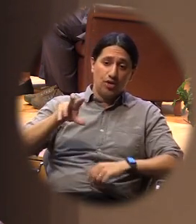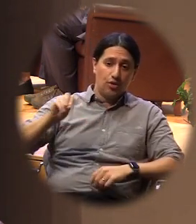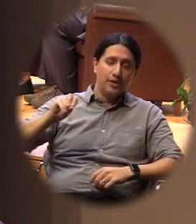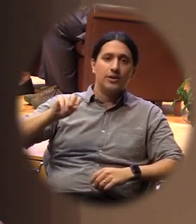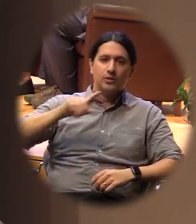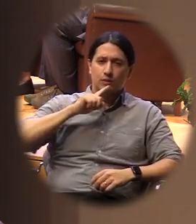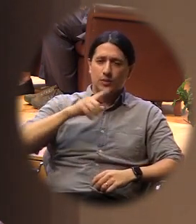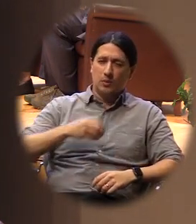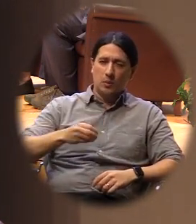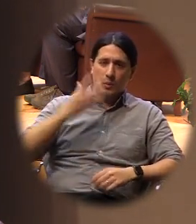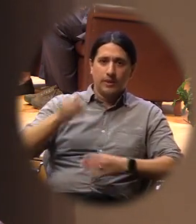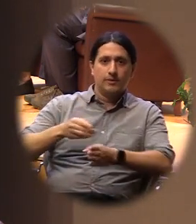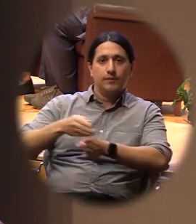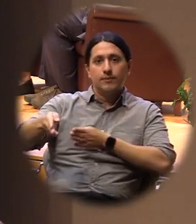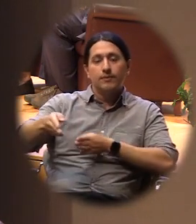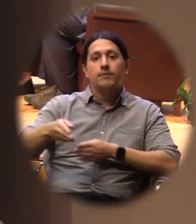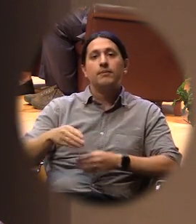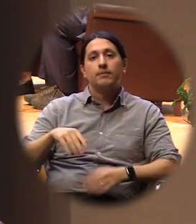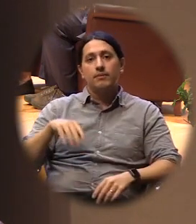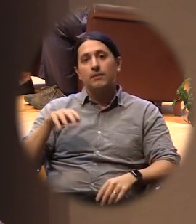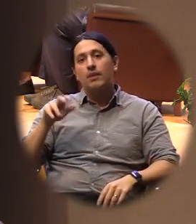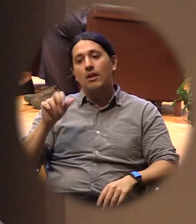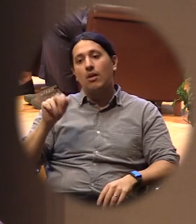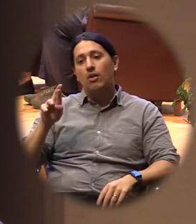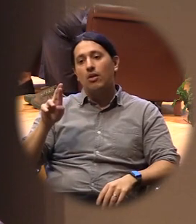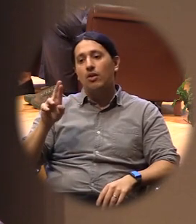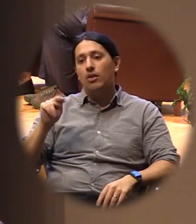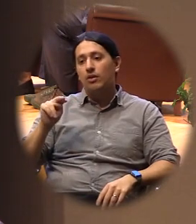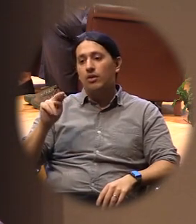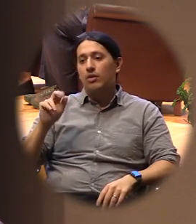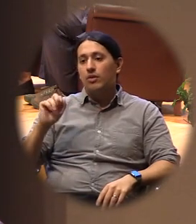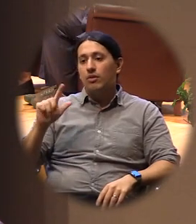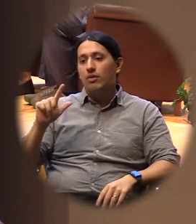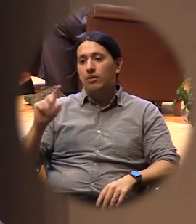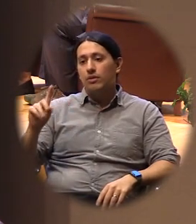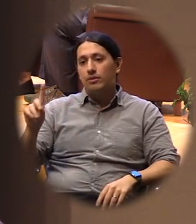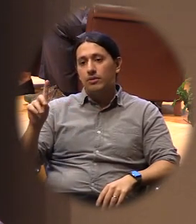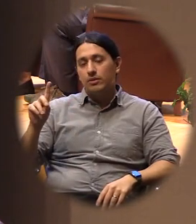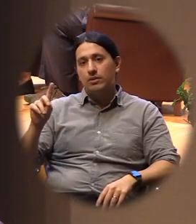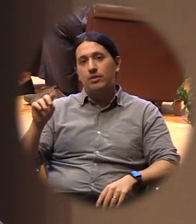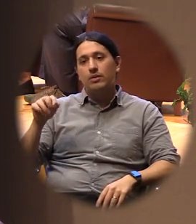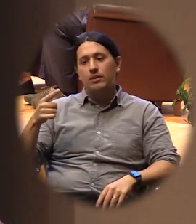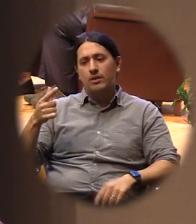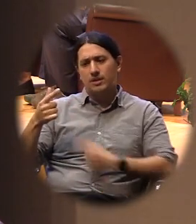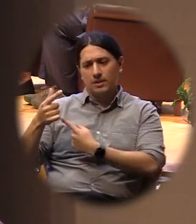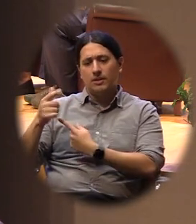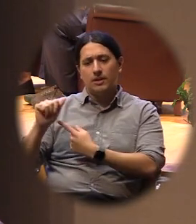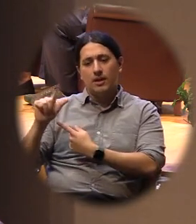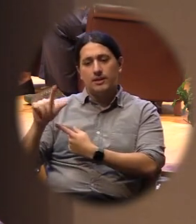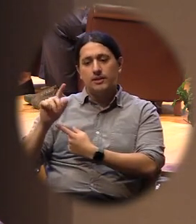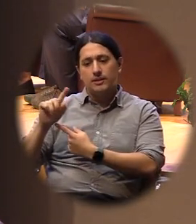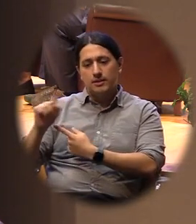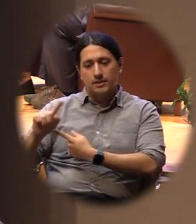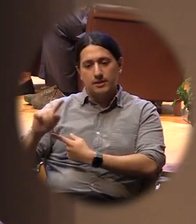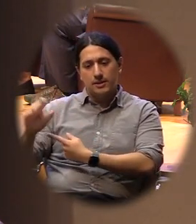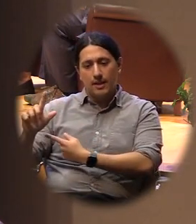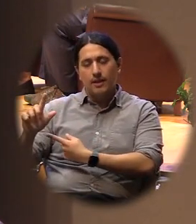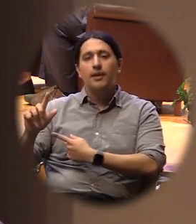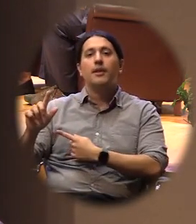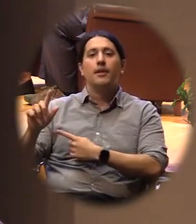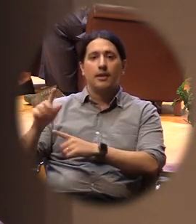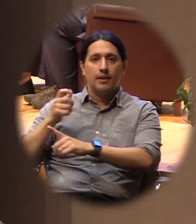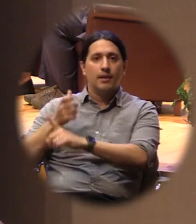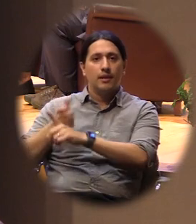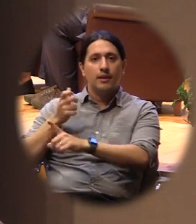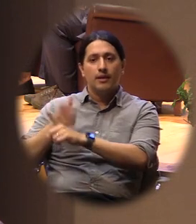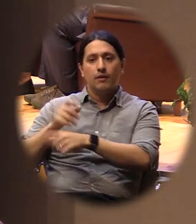developed the notion of the normal infant um ex he was working out of Yale in New Haven and